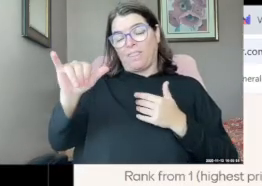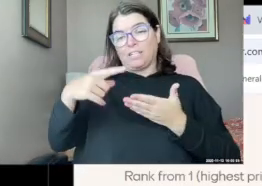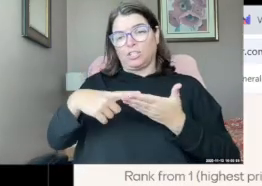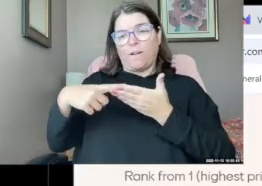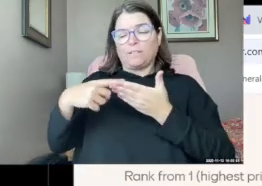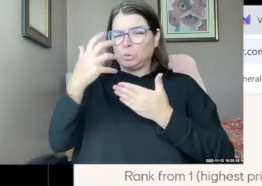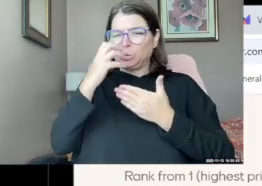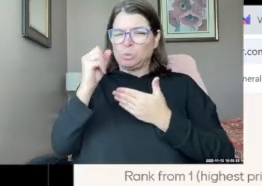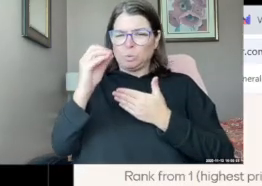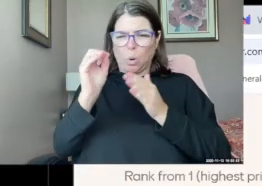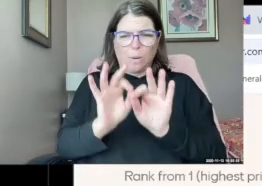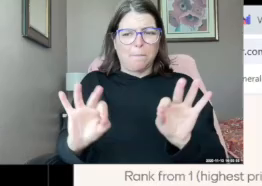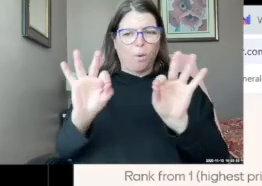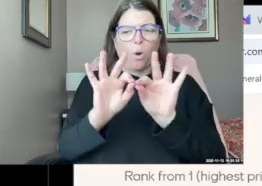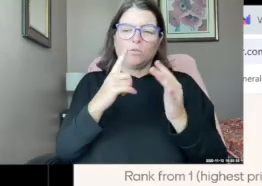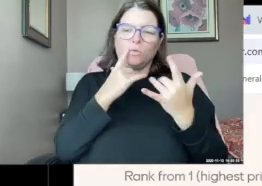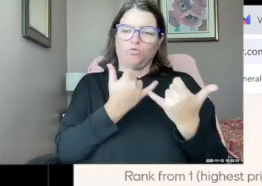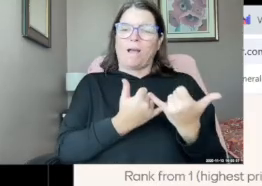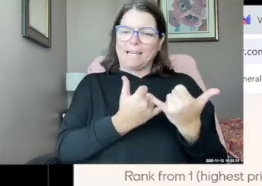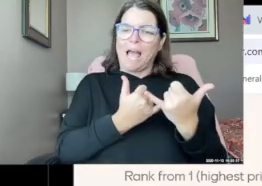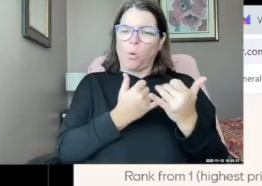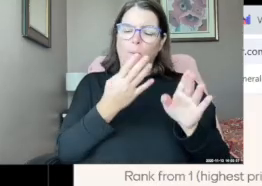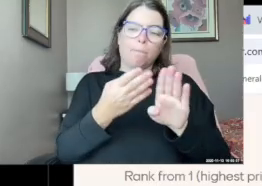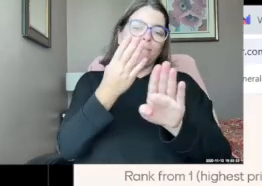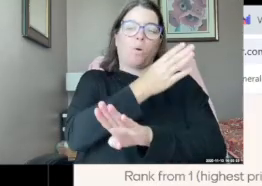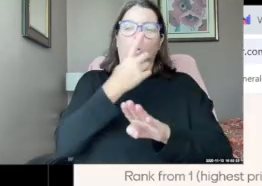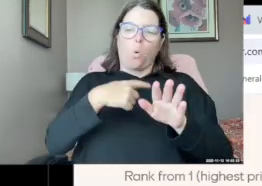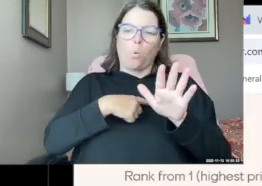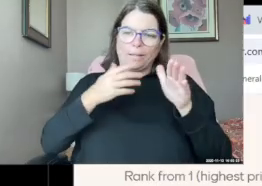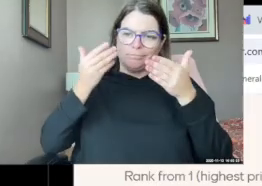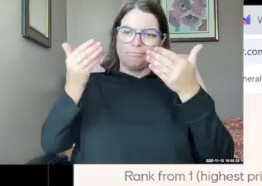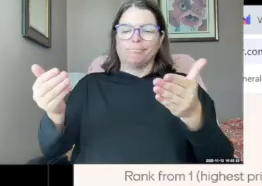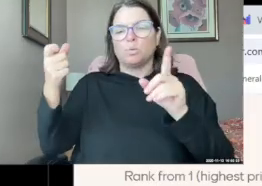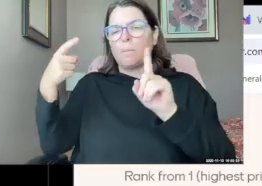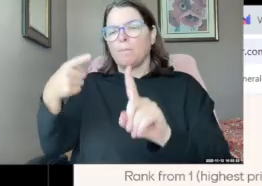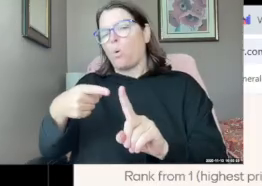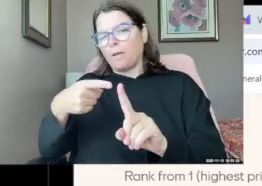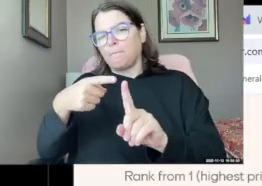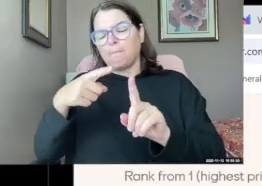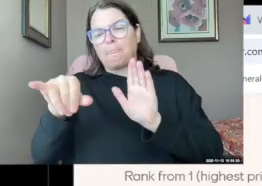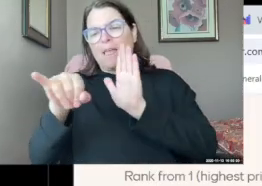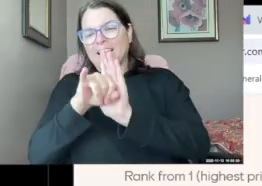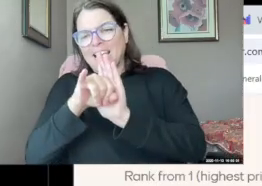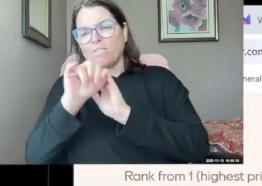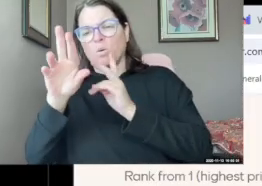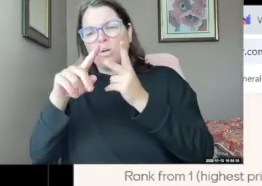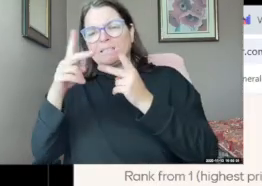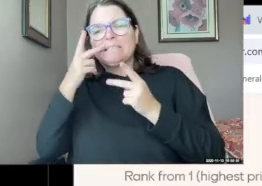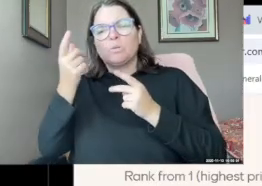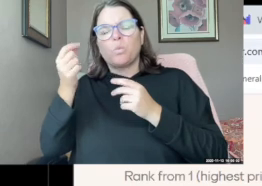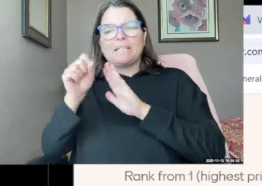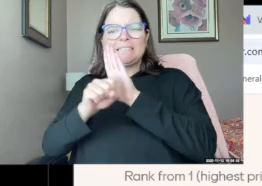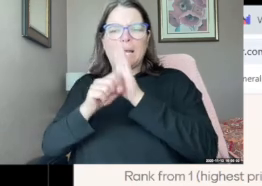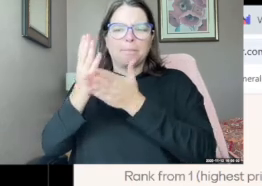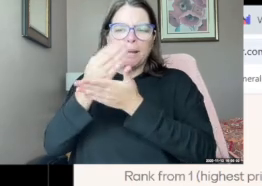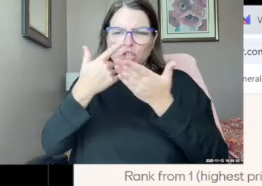do, right? And that's, I think, part of why this conversation is so important right now, before we get to a